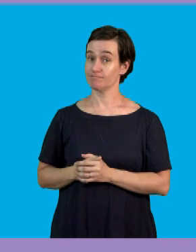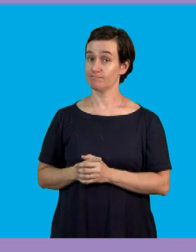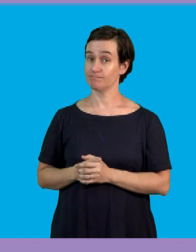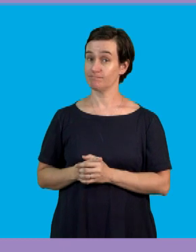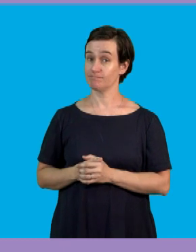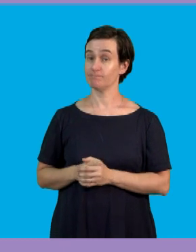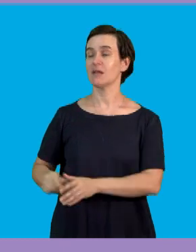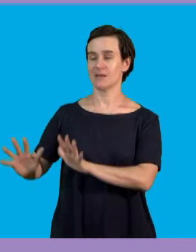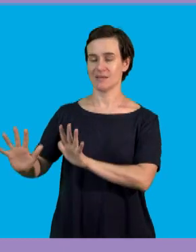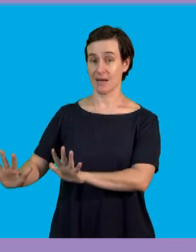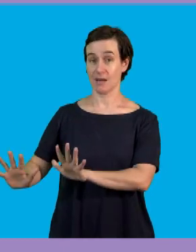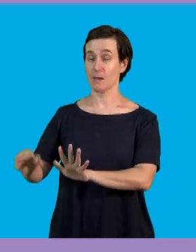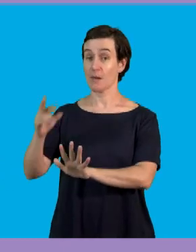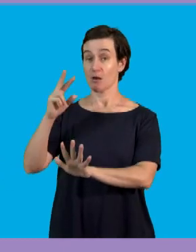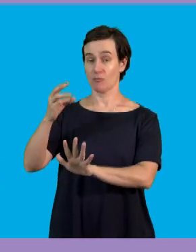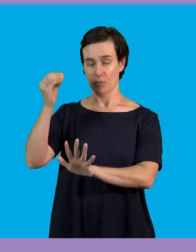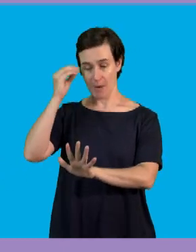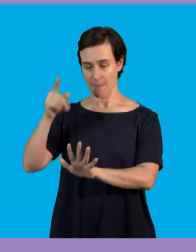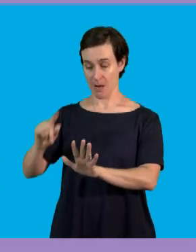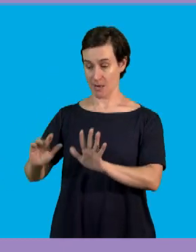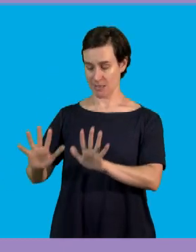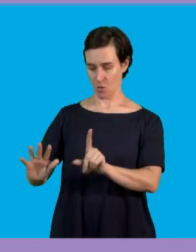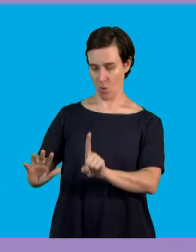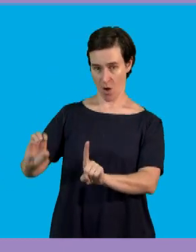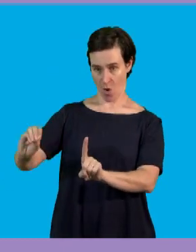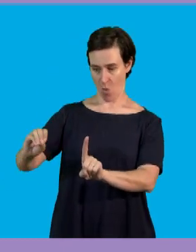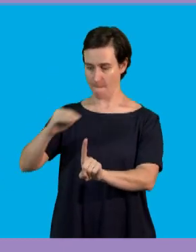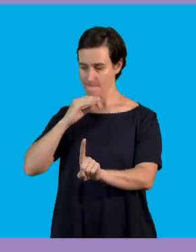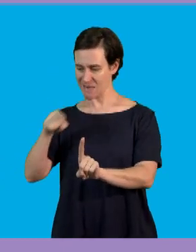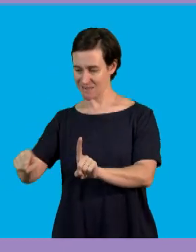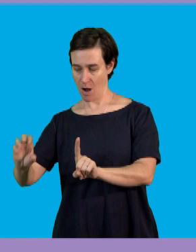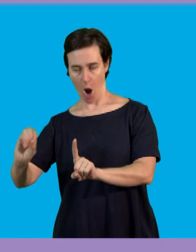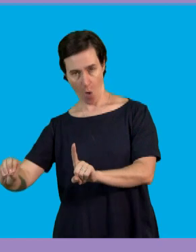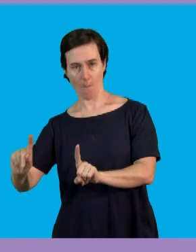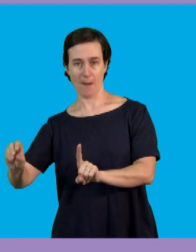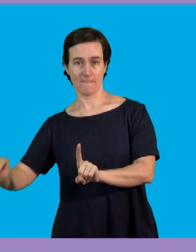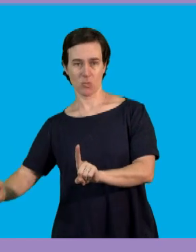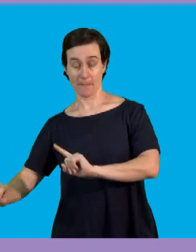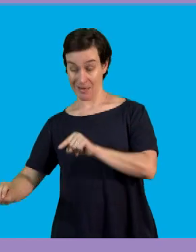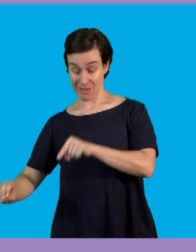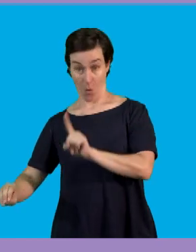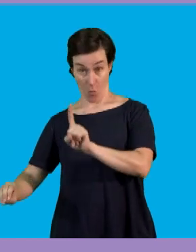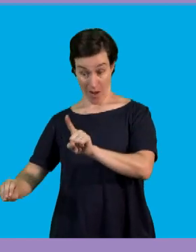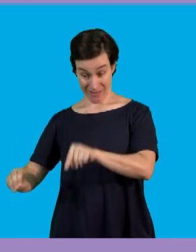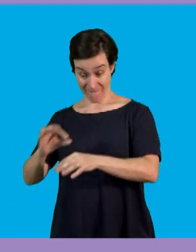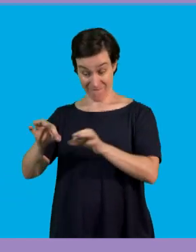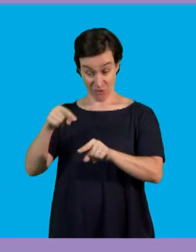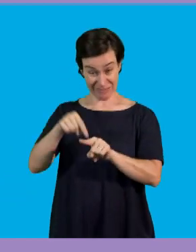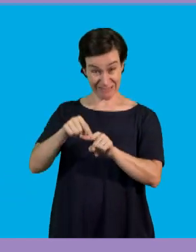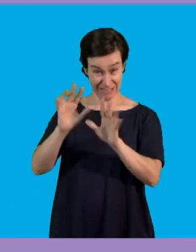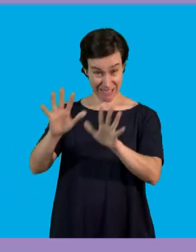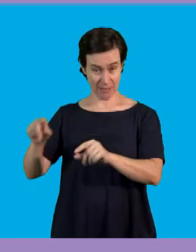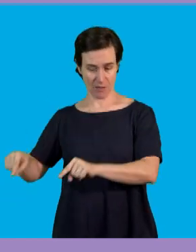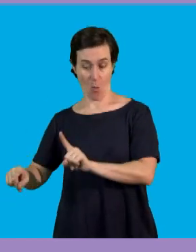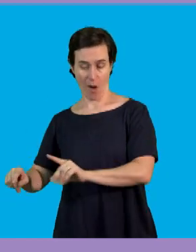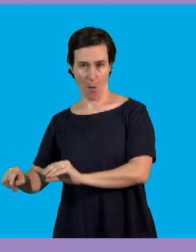us 10. So we have no ones, but we have 1 10. So I am going to place the 1 there